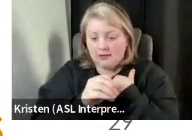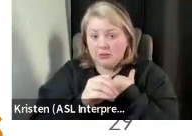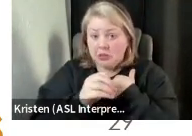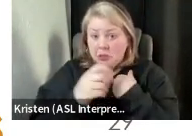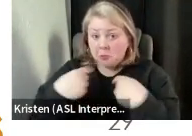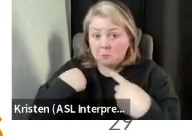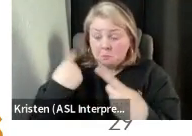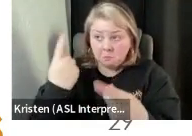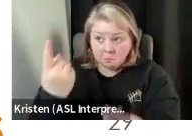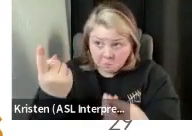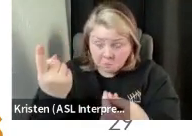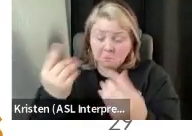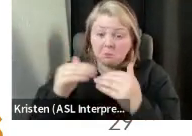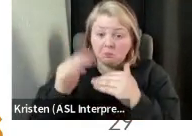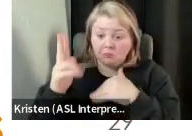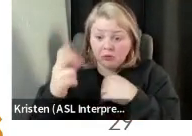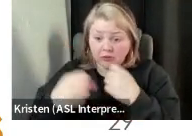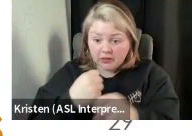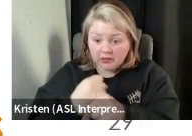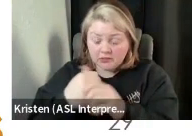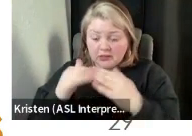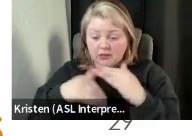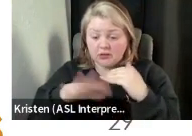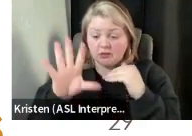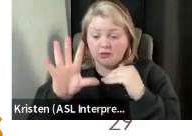while. We're under 50,000 as of our